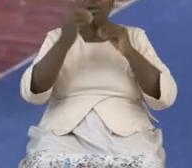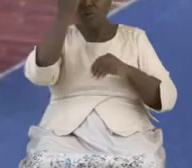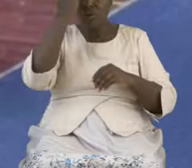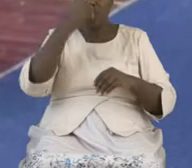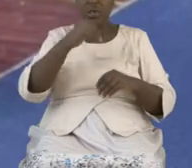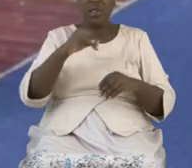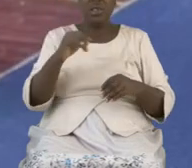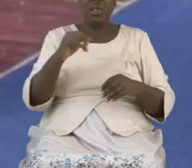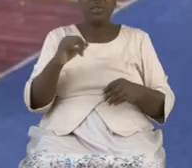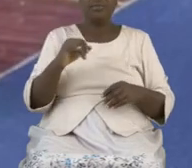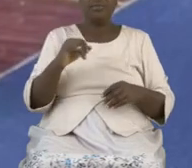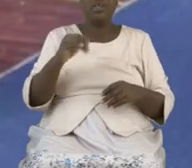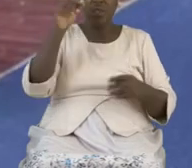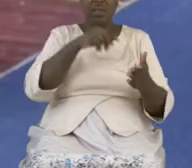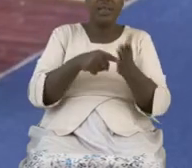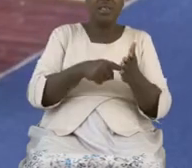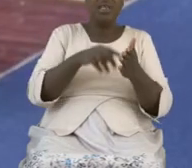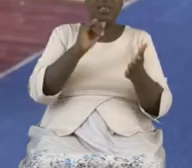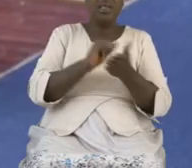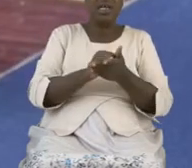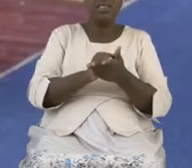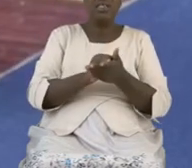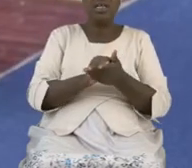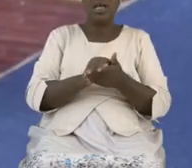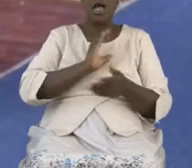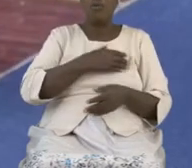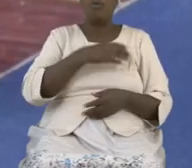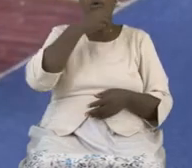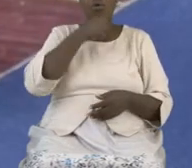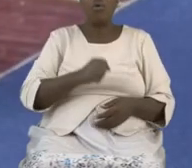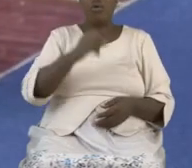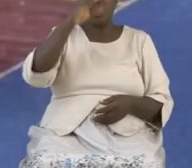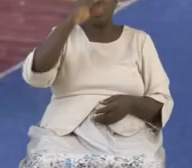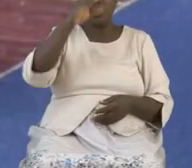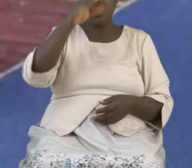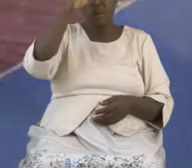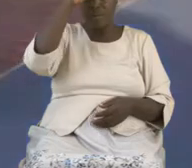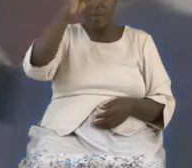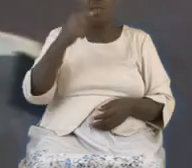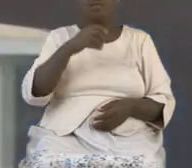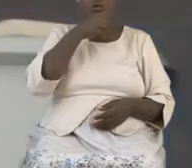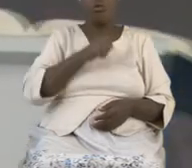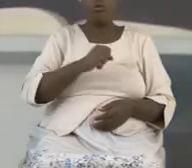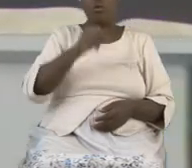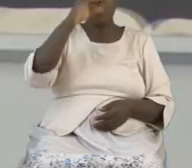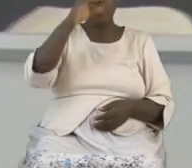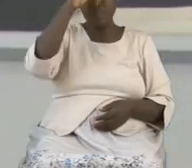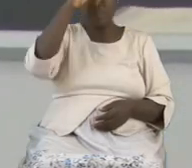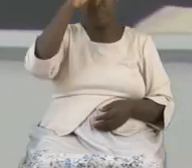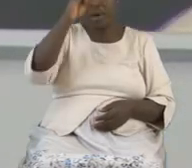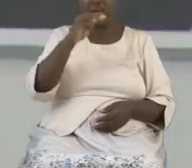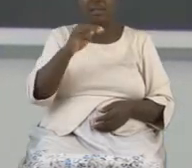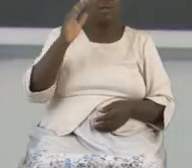knowing this, that our old man, the old man we inherited from